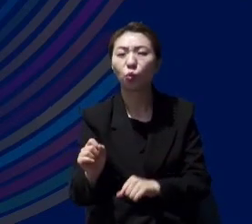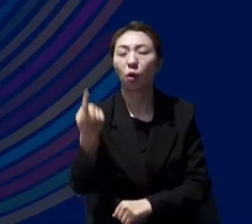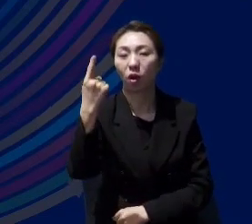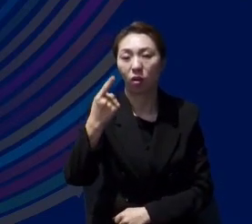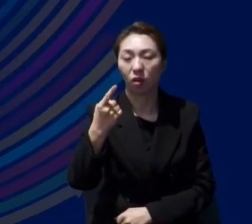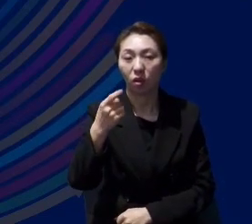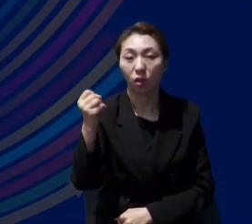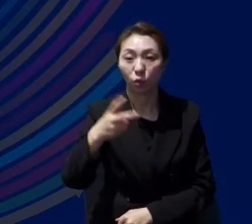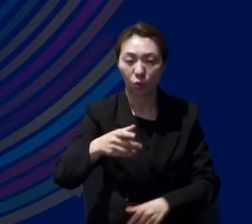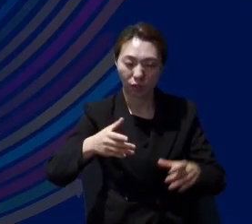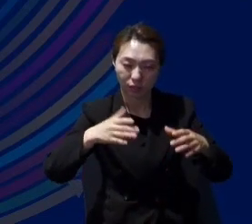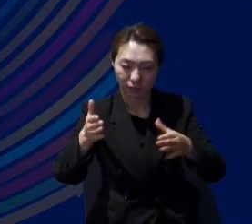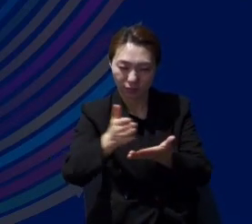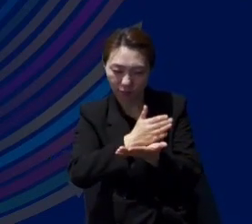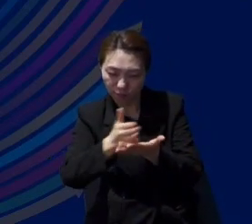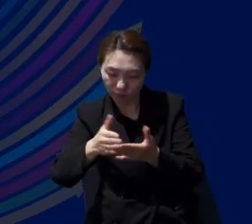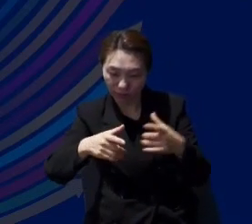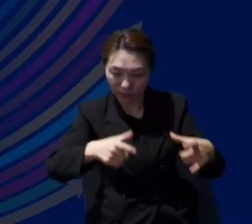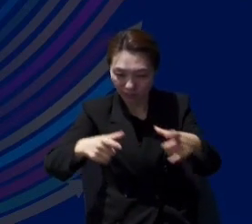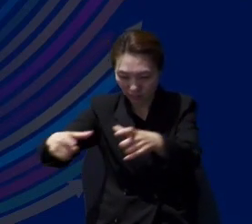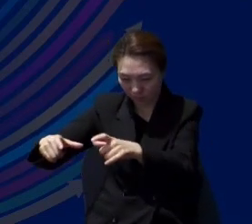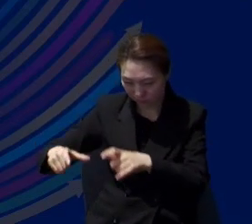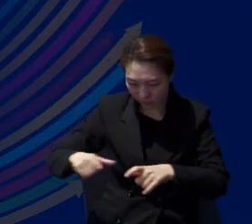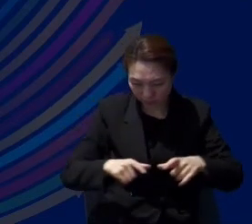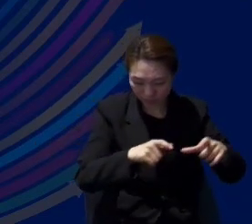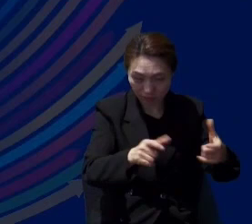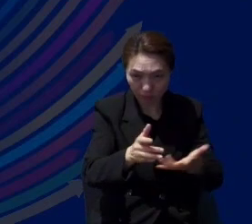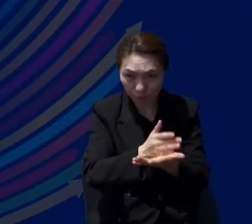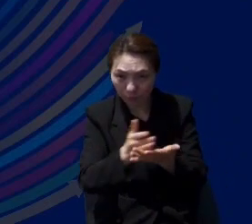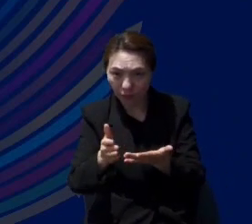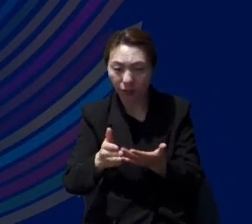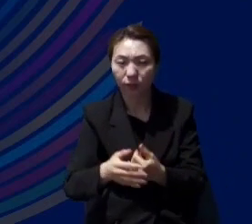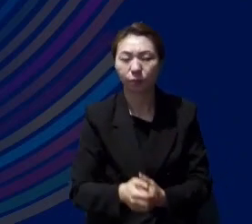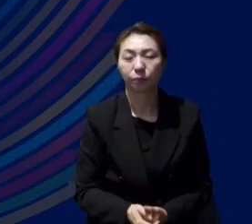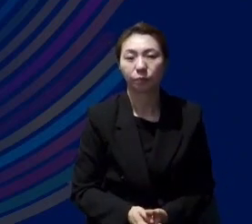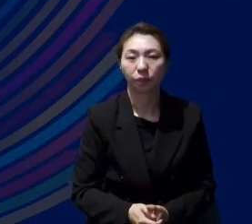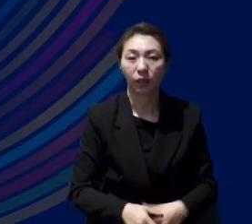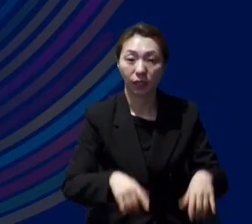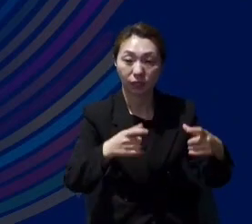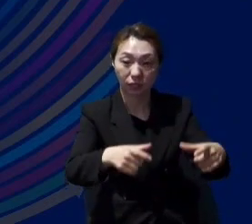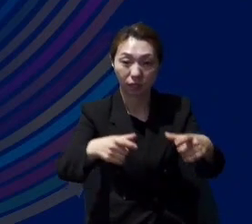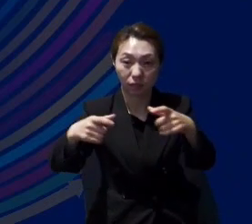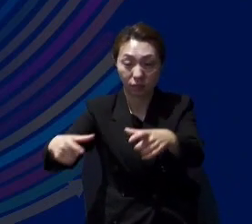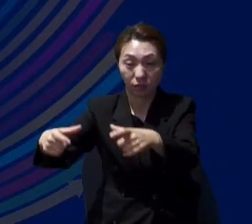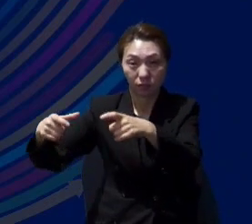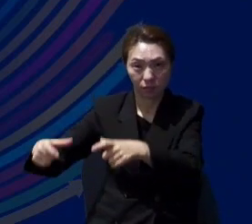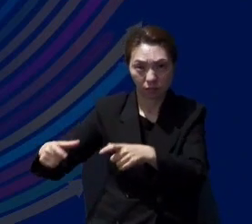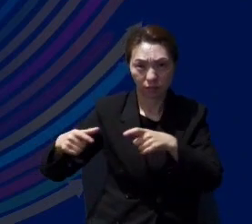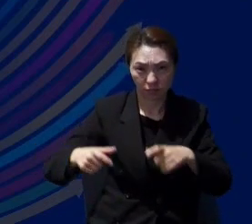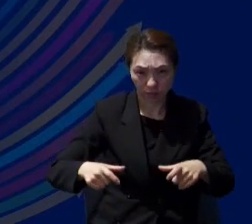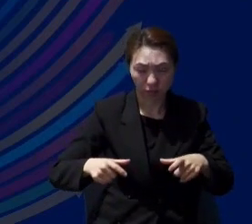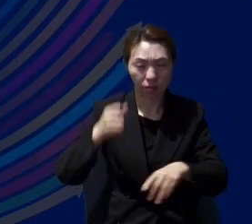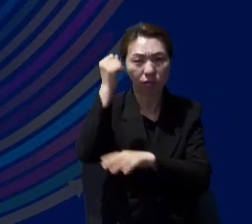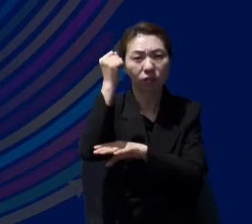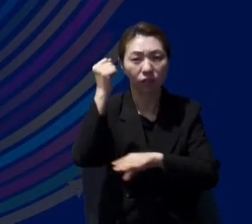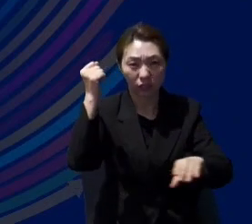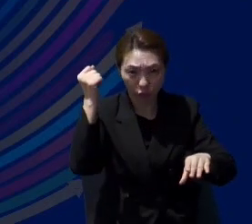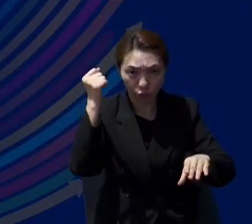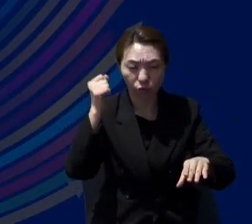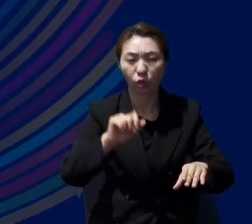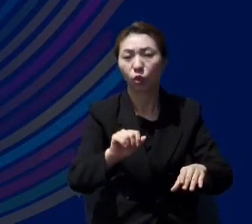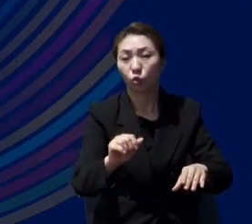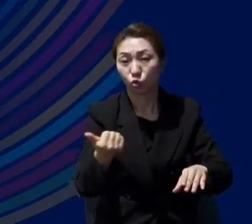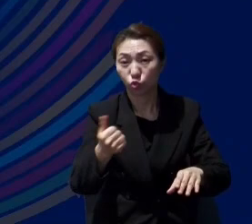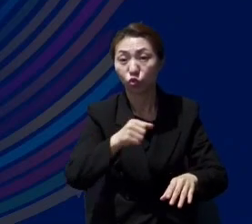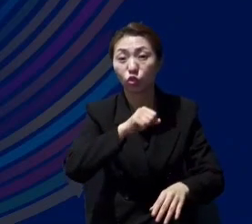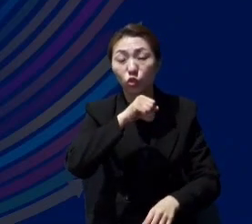map shows is the rate ratio. So it's the county mortality rate divided by the national mortality rate for the same cause. And this puts